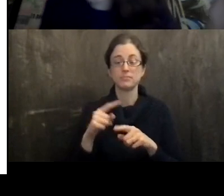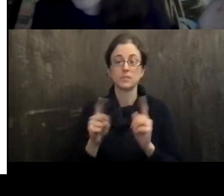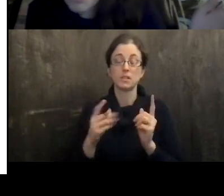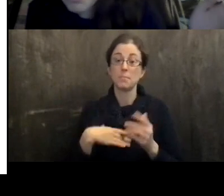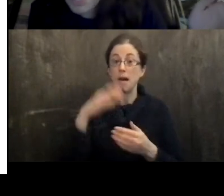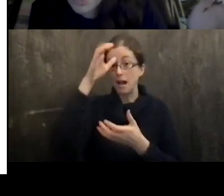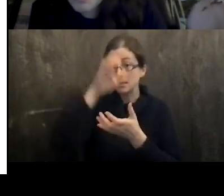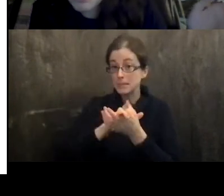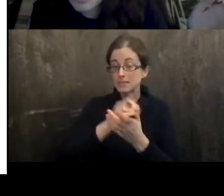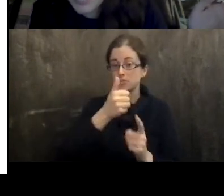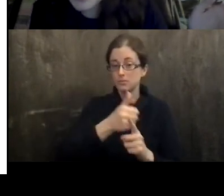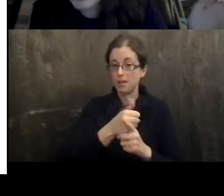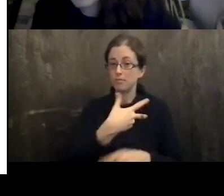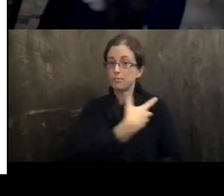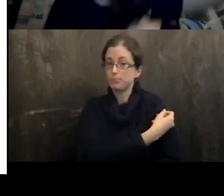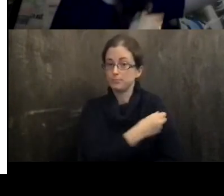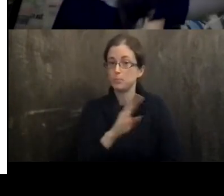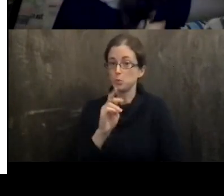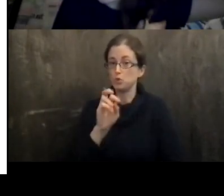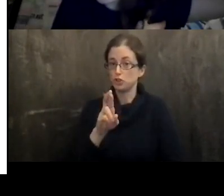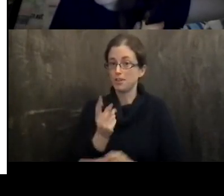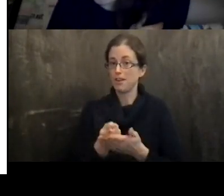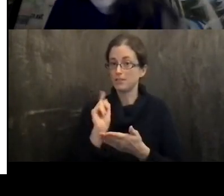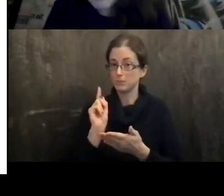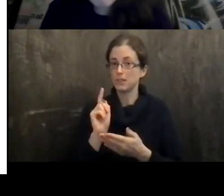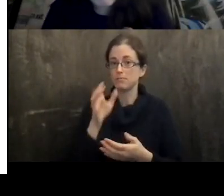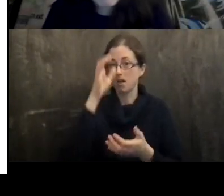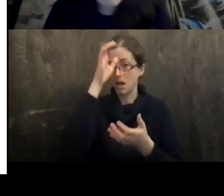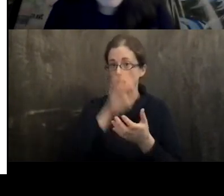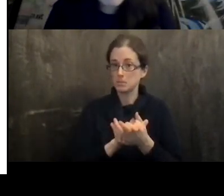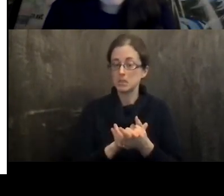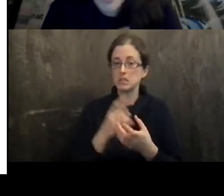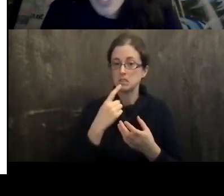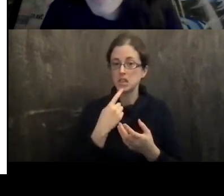My mom also got her booster last week. She complained of the swollen lymph node.